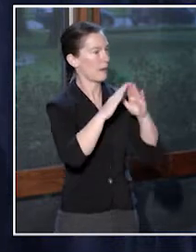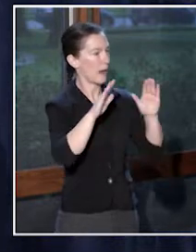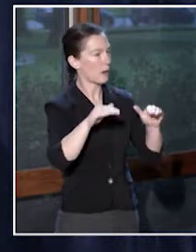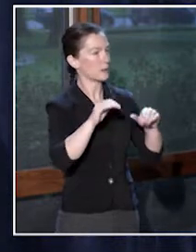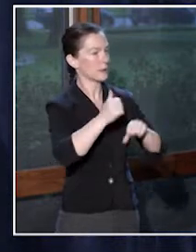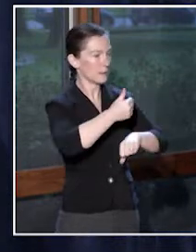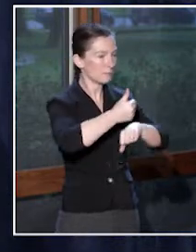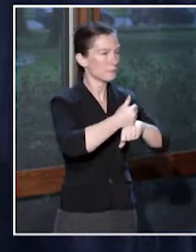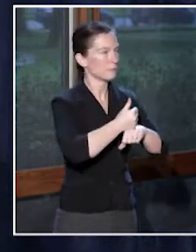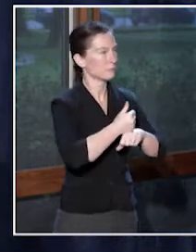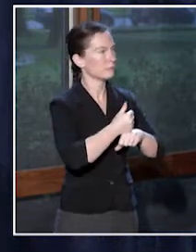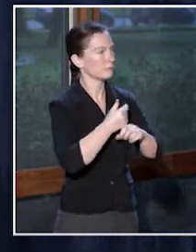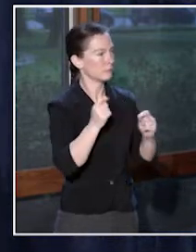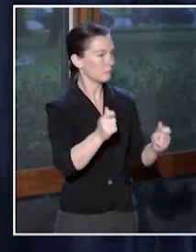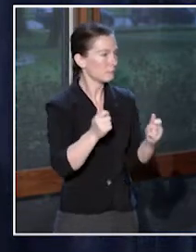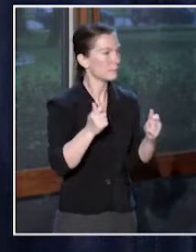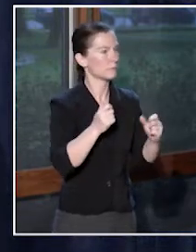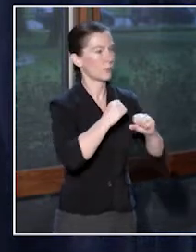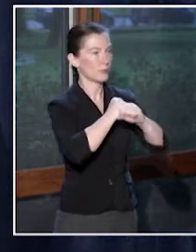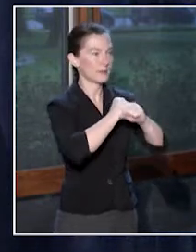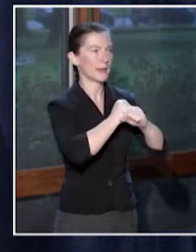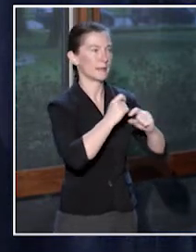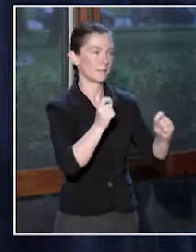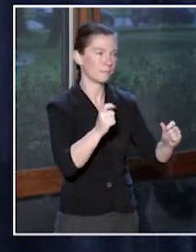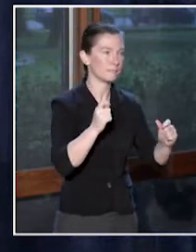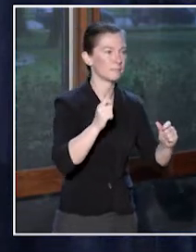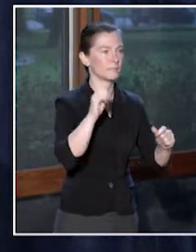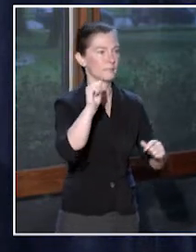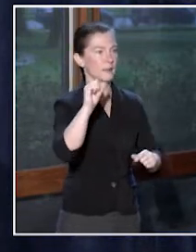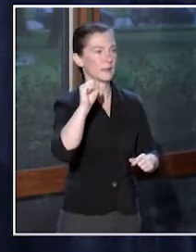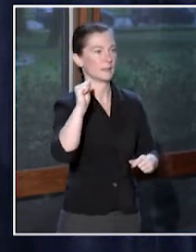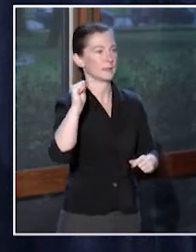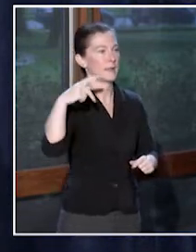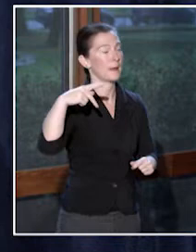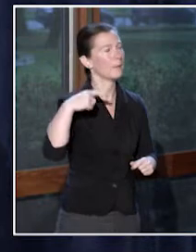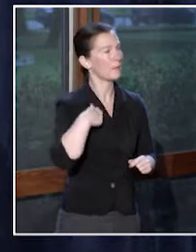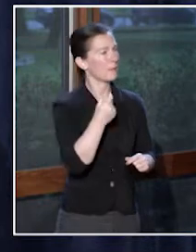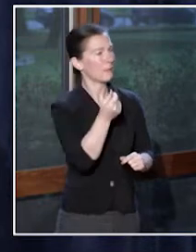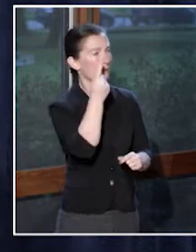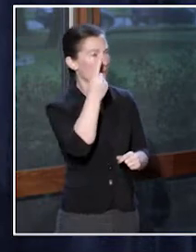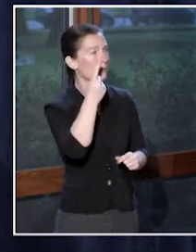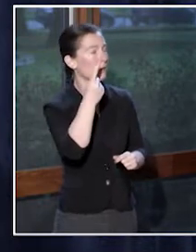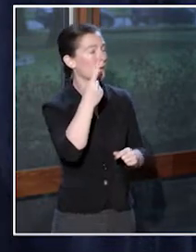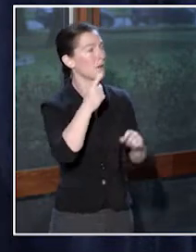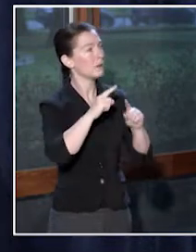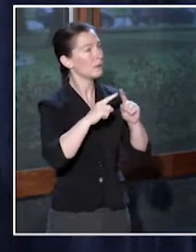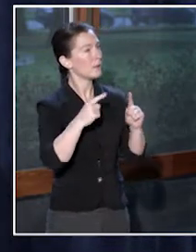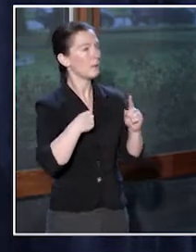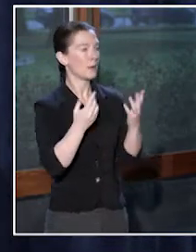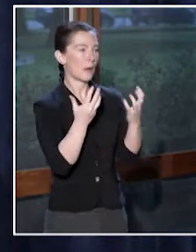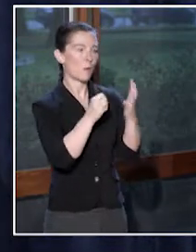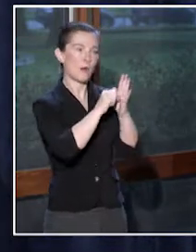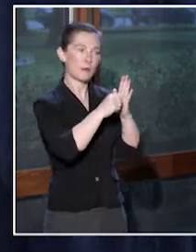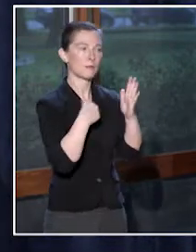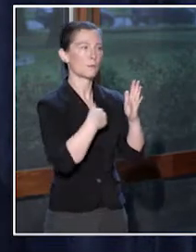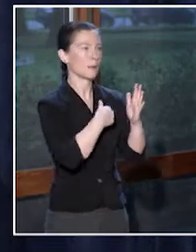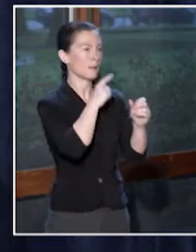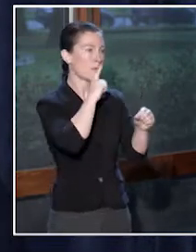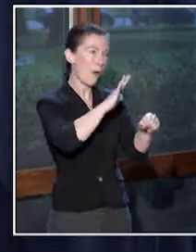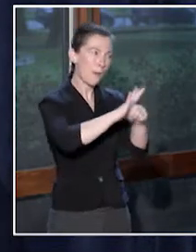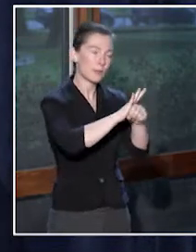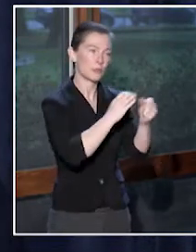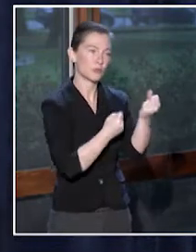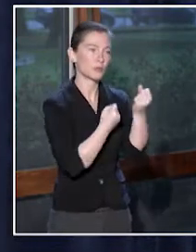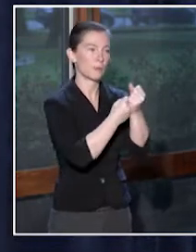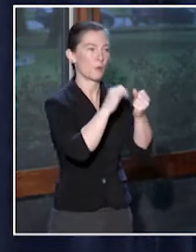I get that. But I want you to know this. We are on track to accomplish and live up to the commitments of the ballot measure.